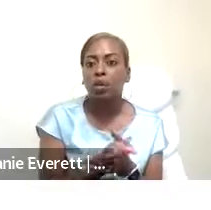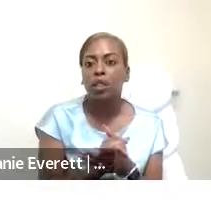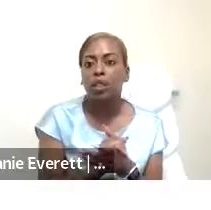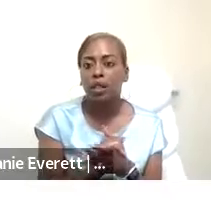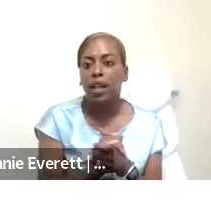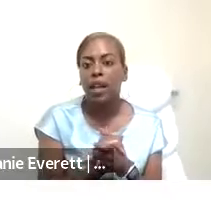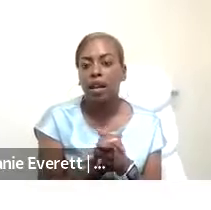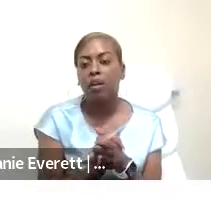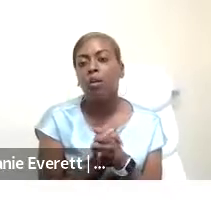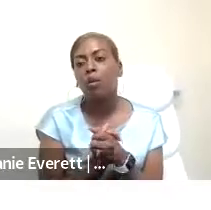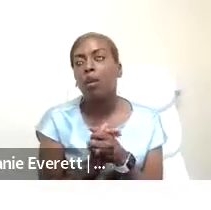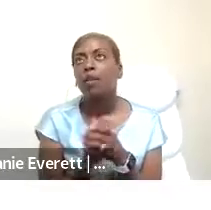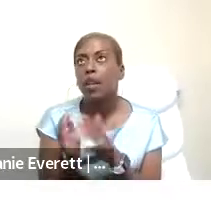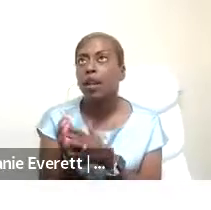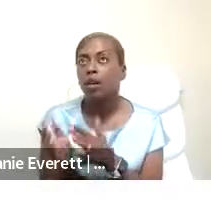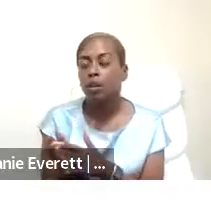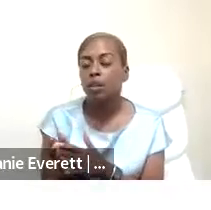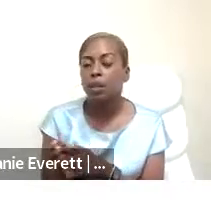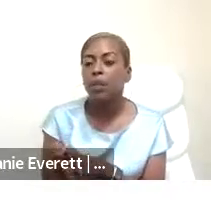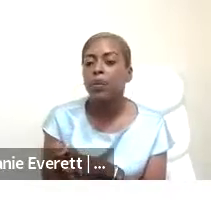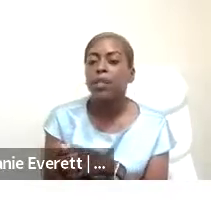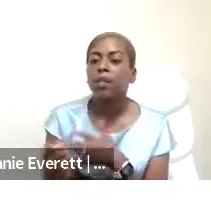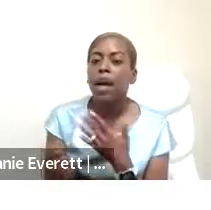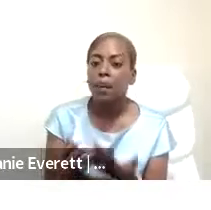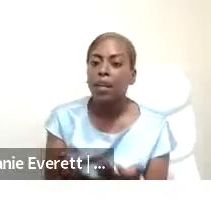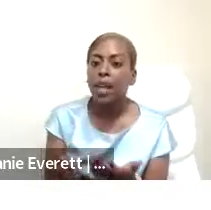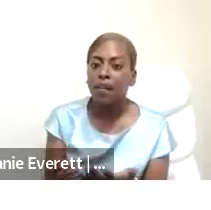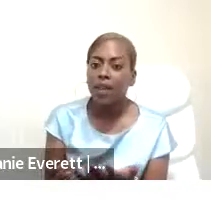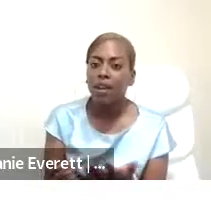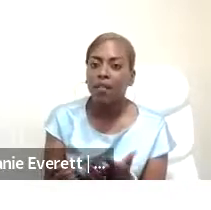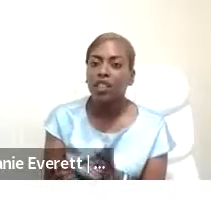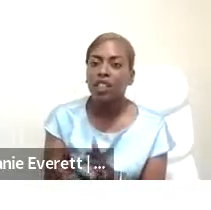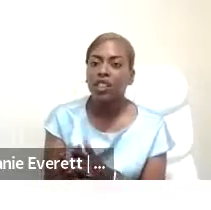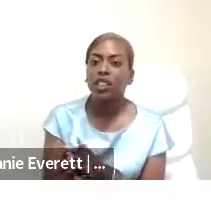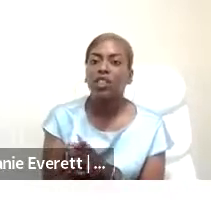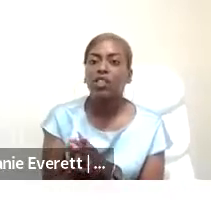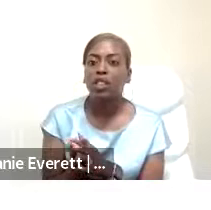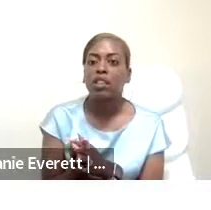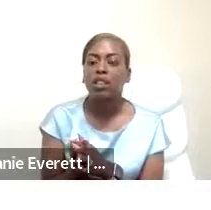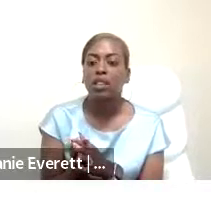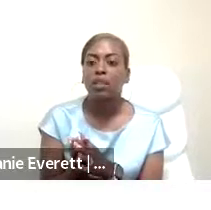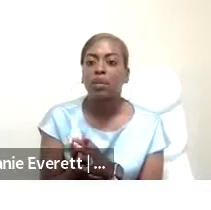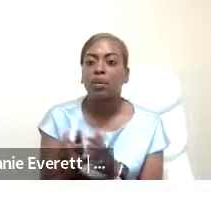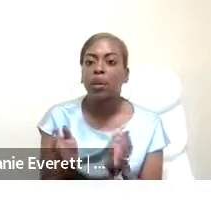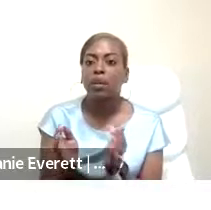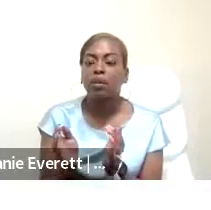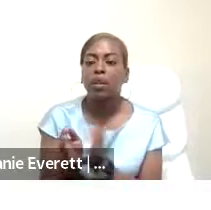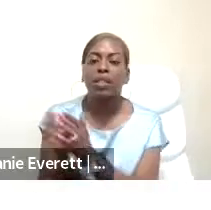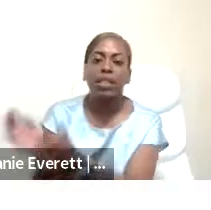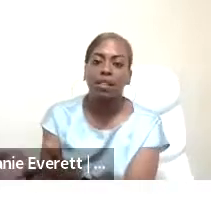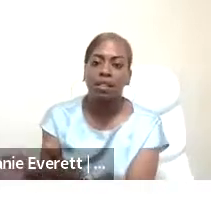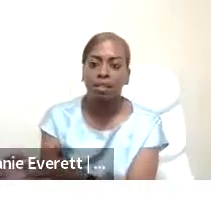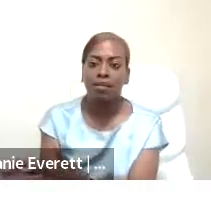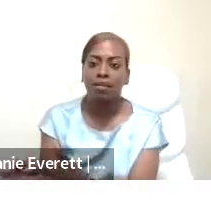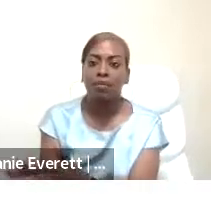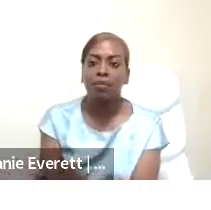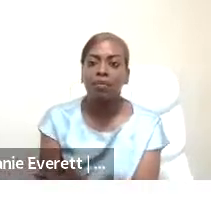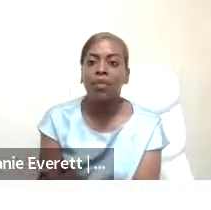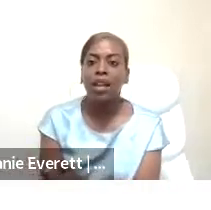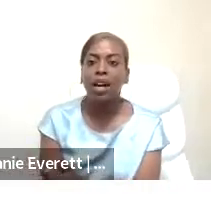out who the members are, who they are going to be. So I'm happy to have that conversation. It's just, we need to get